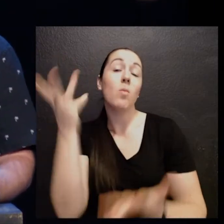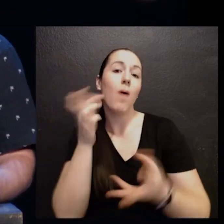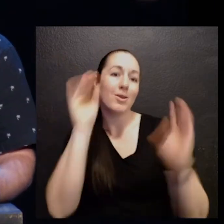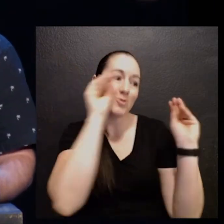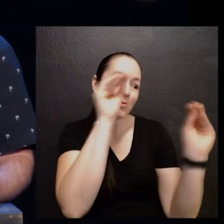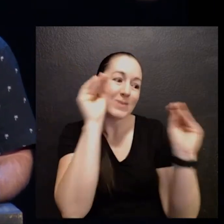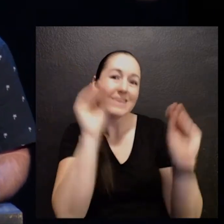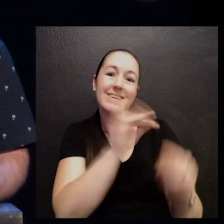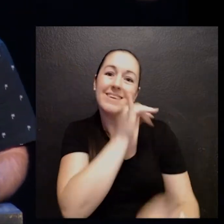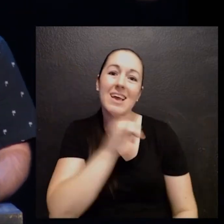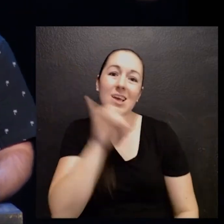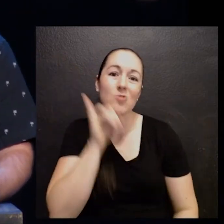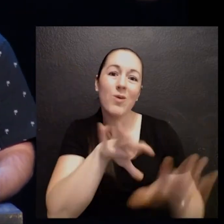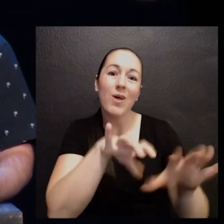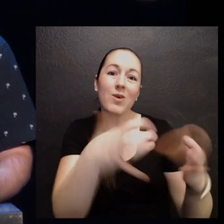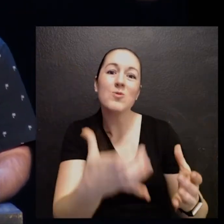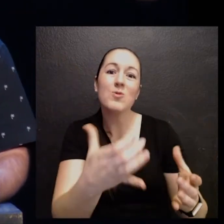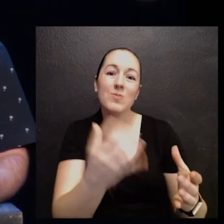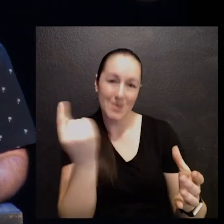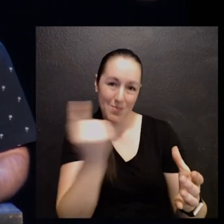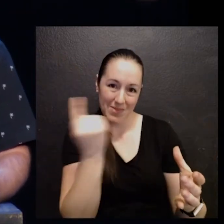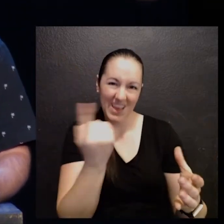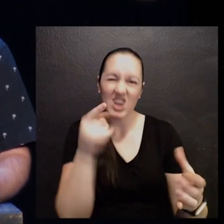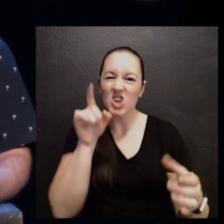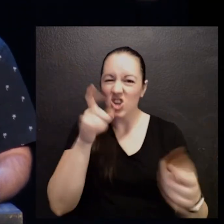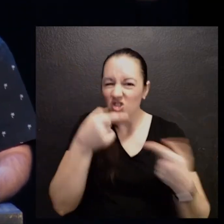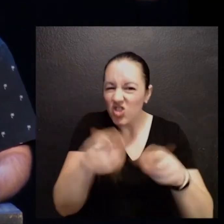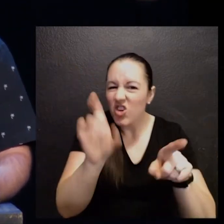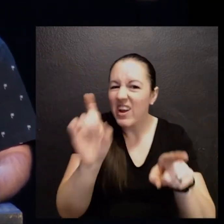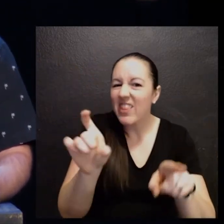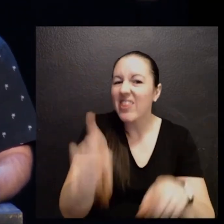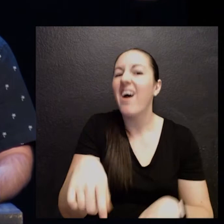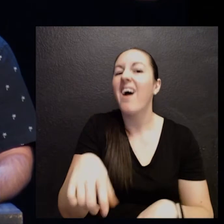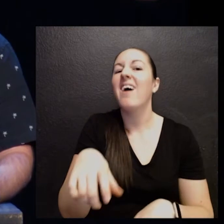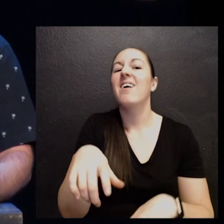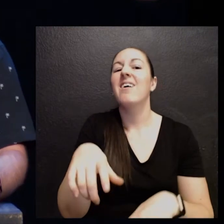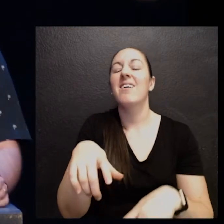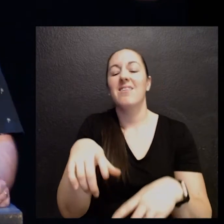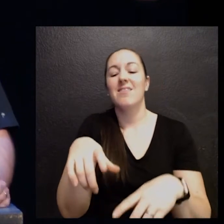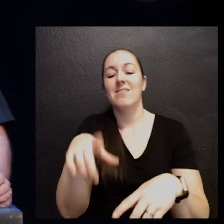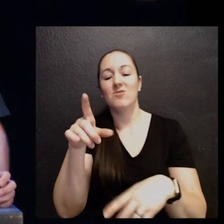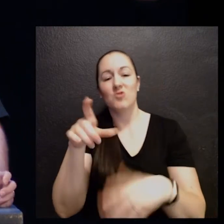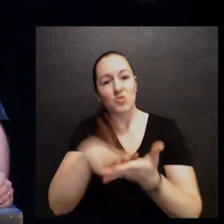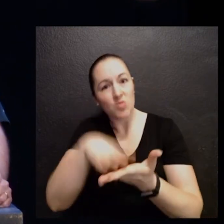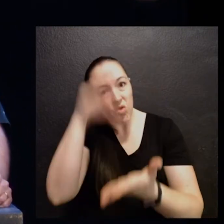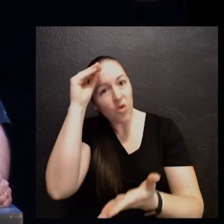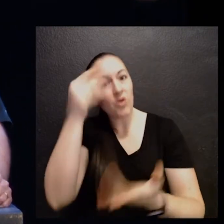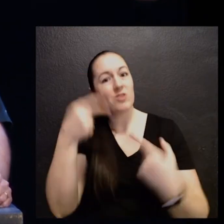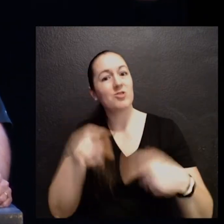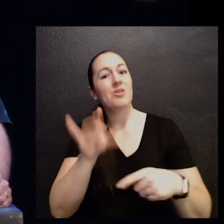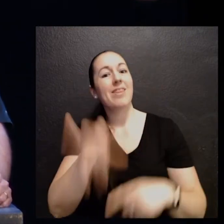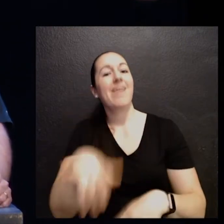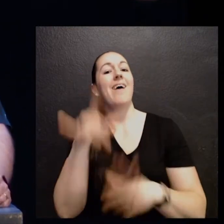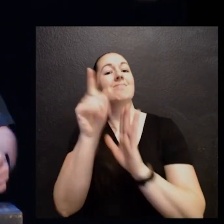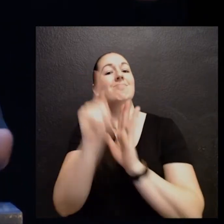Israelites about the middle, about the season of the in-between. And I think the majority of